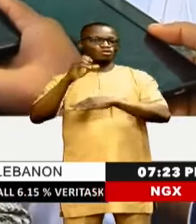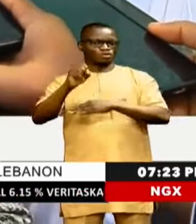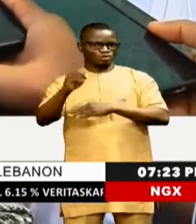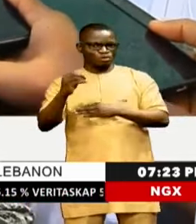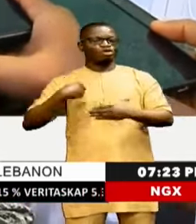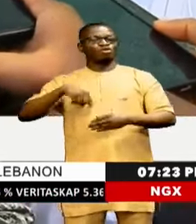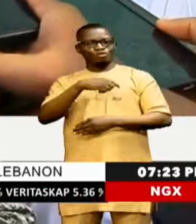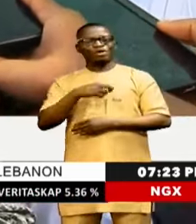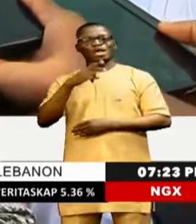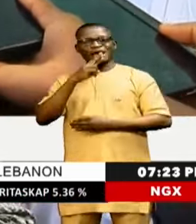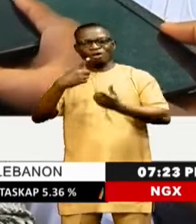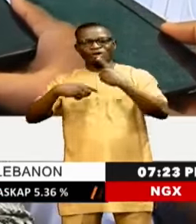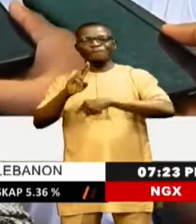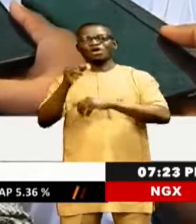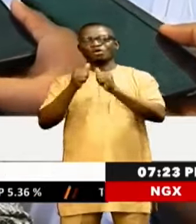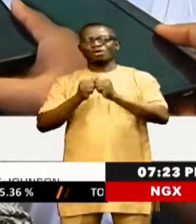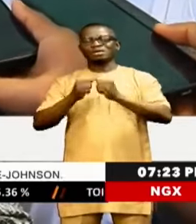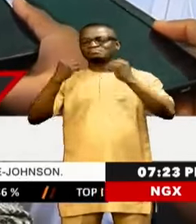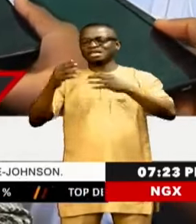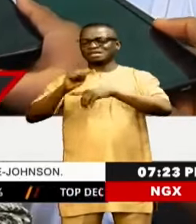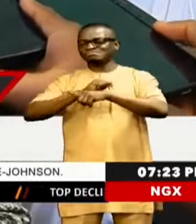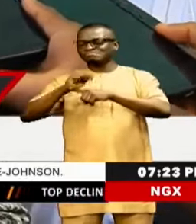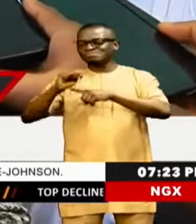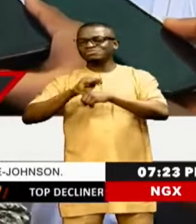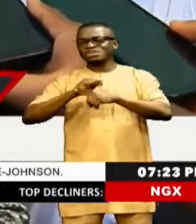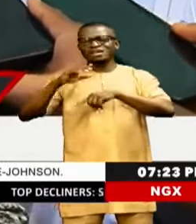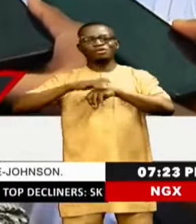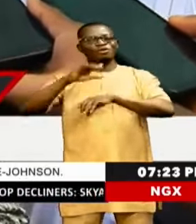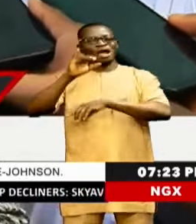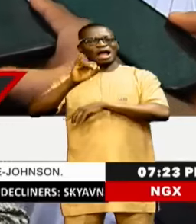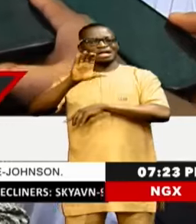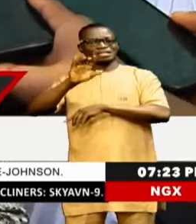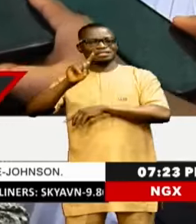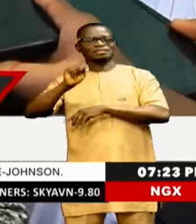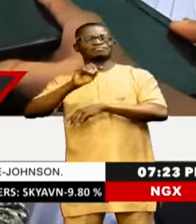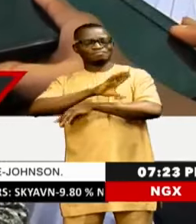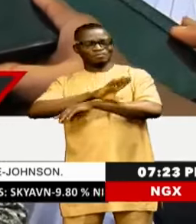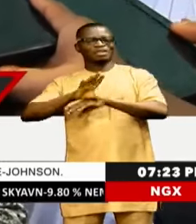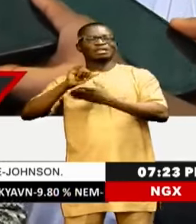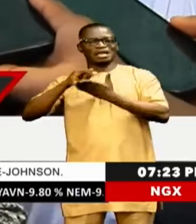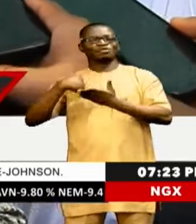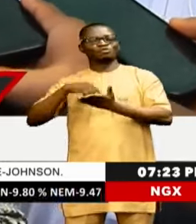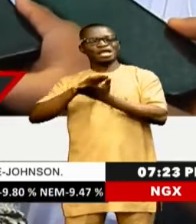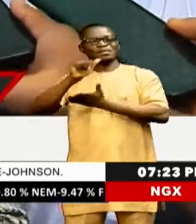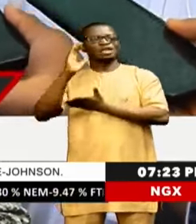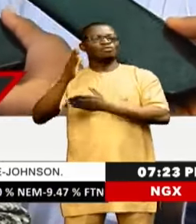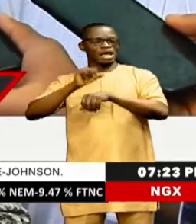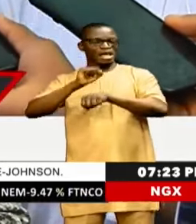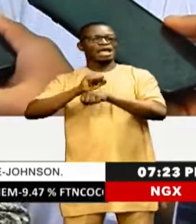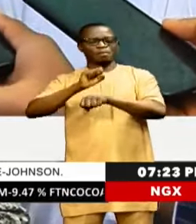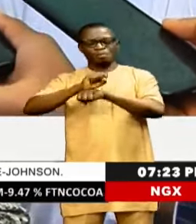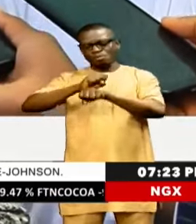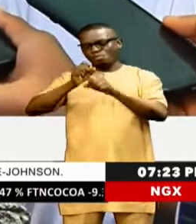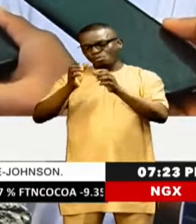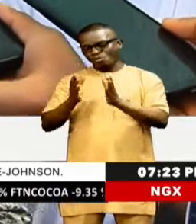are coming up with a lot of training on ICT, which we believe will help the workers as